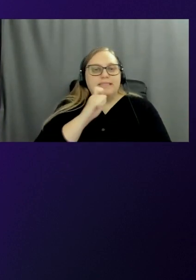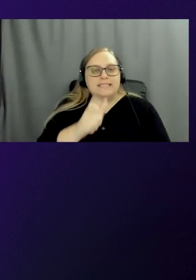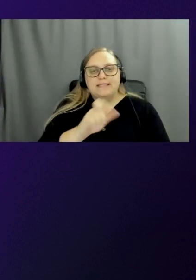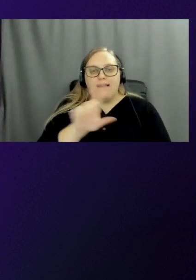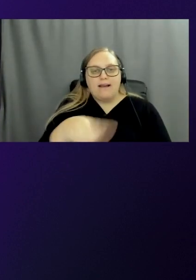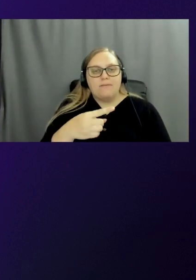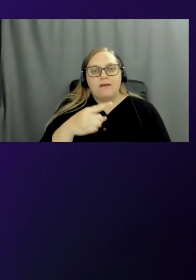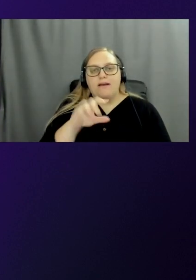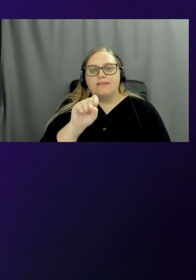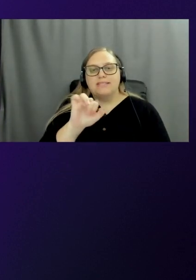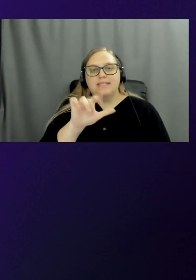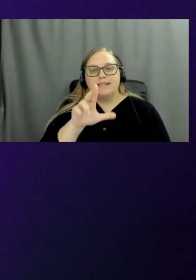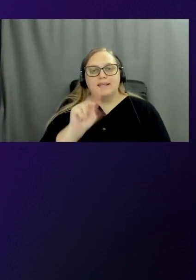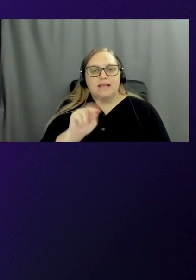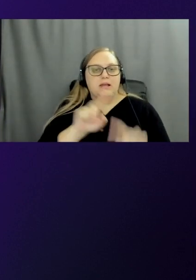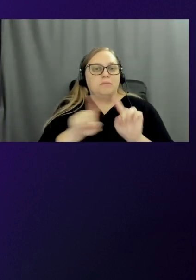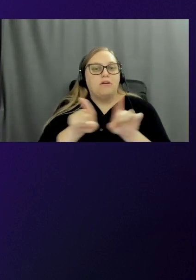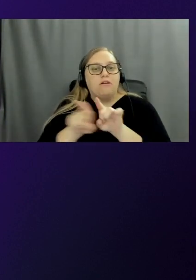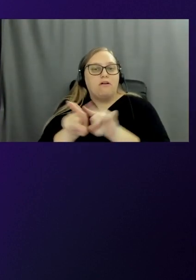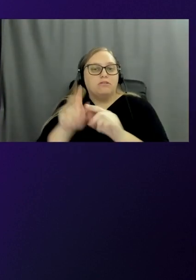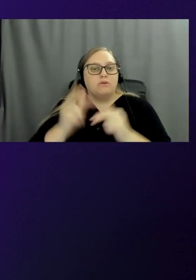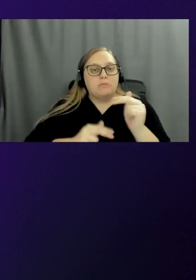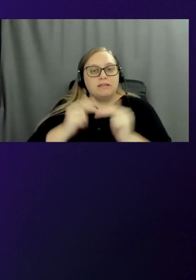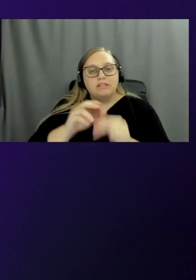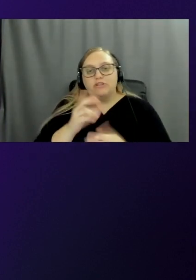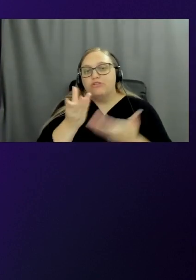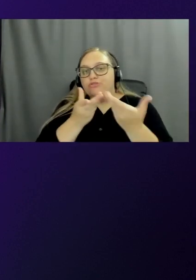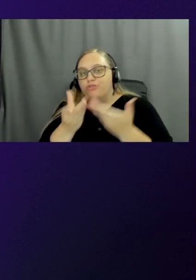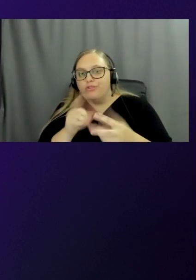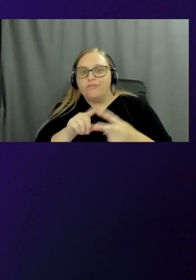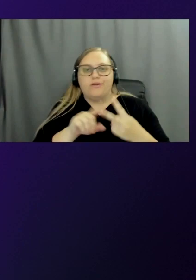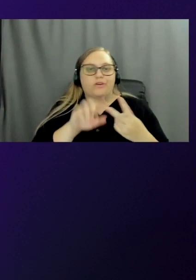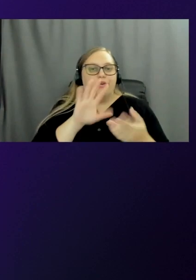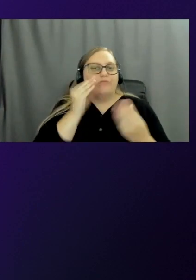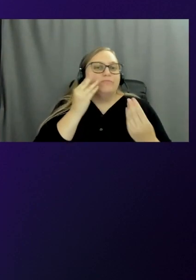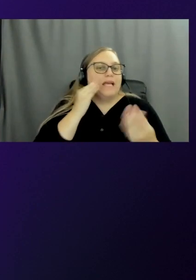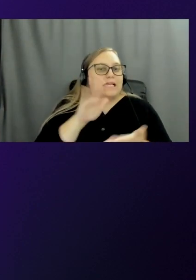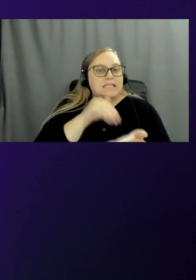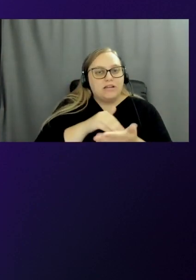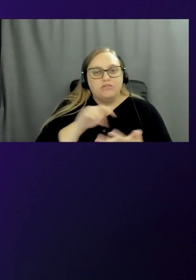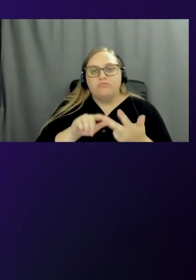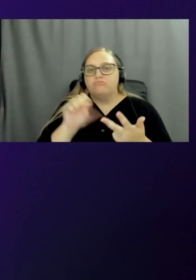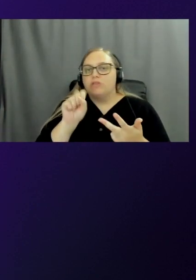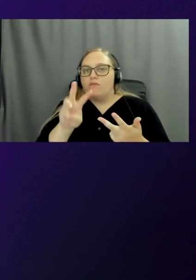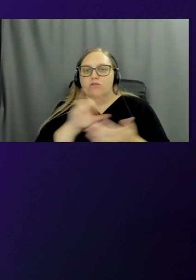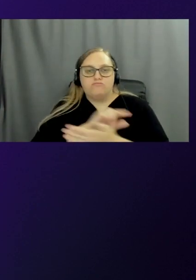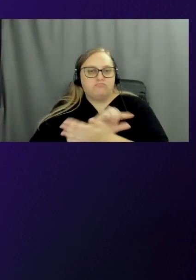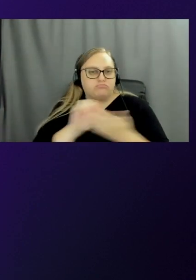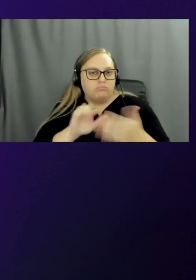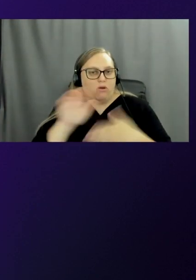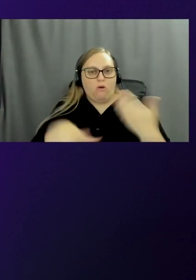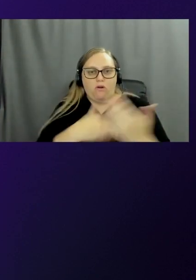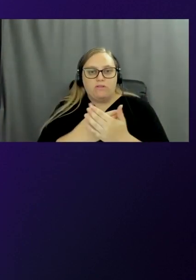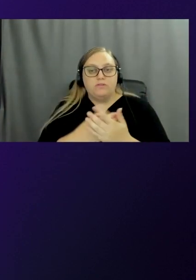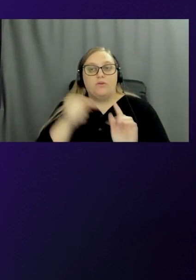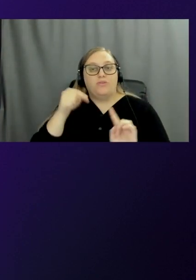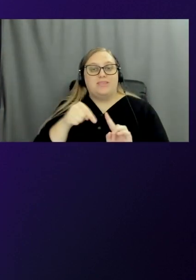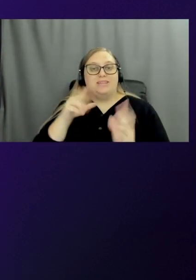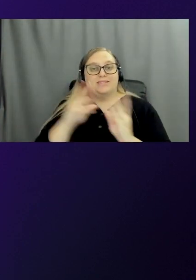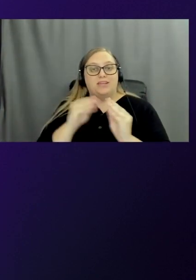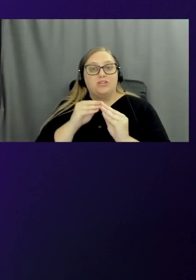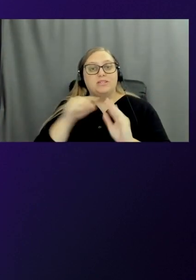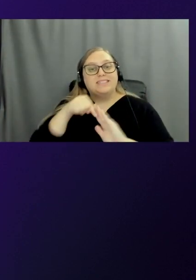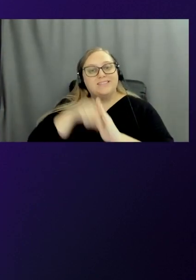but also building the server, the data center, the software. Now, this particular session is intended to be a deep dive on